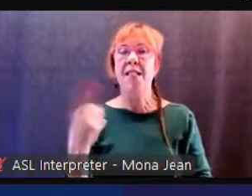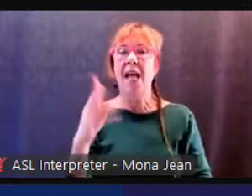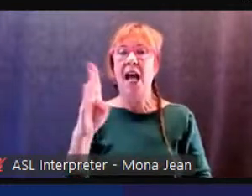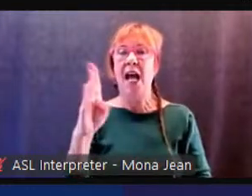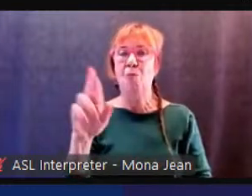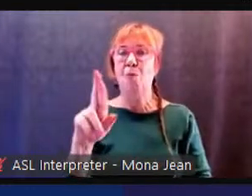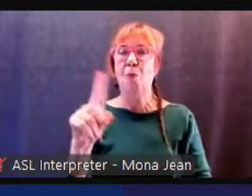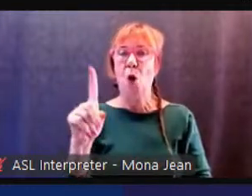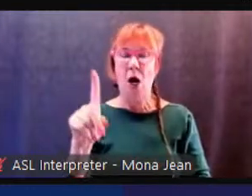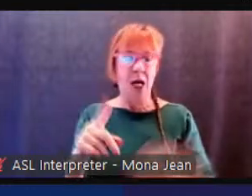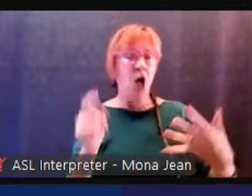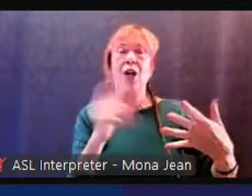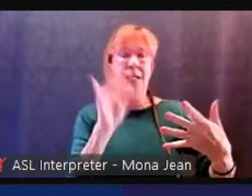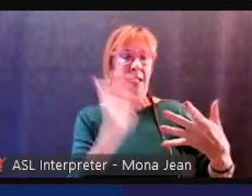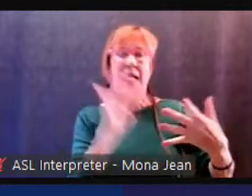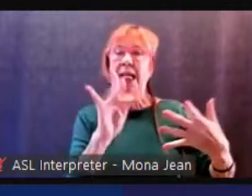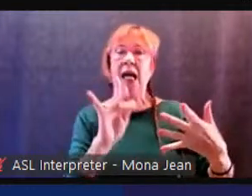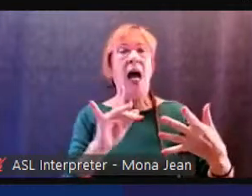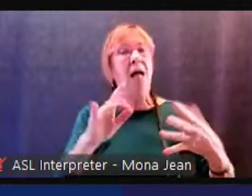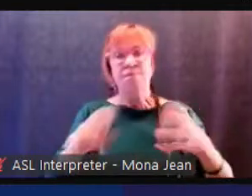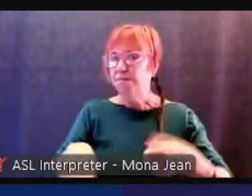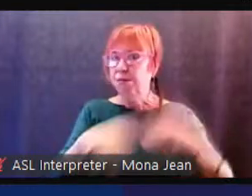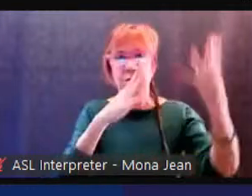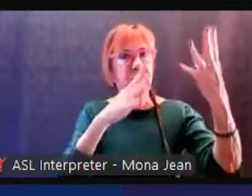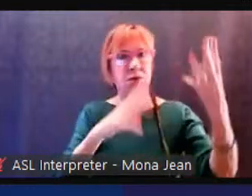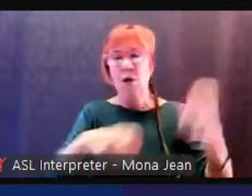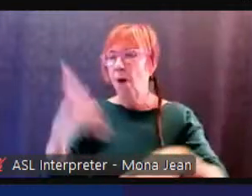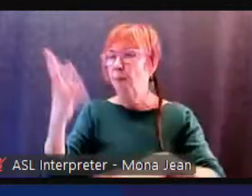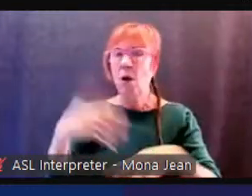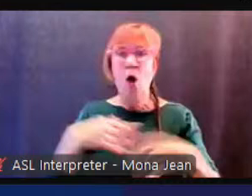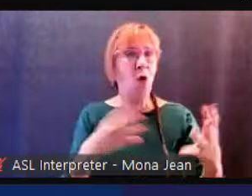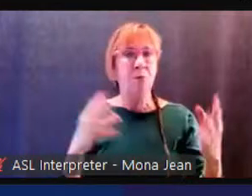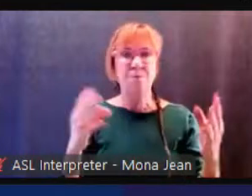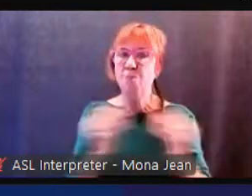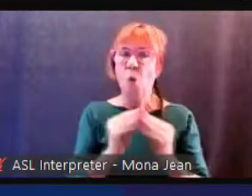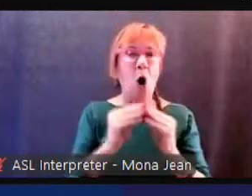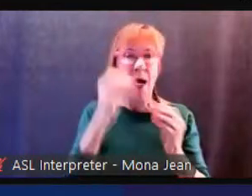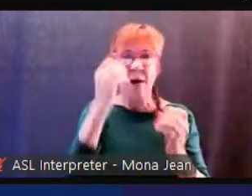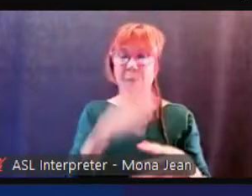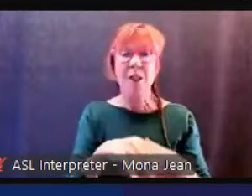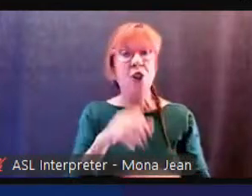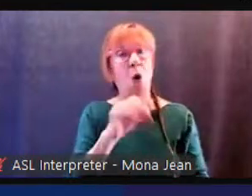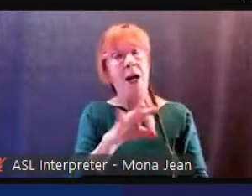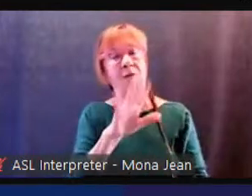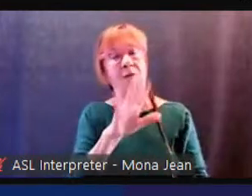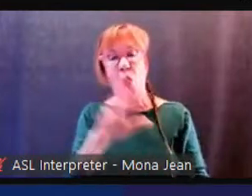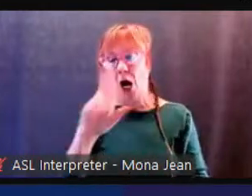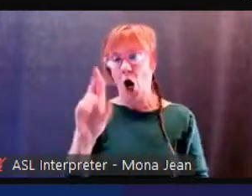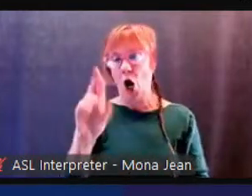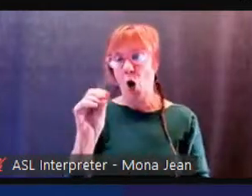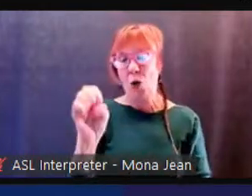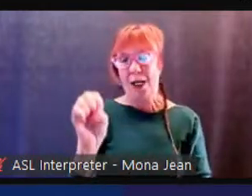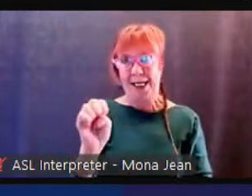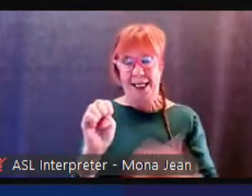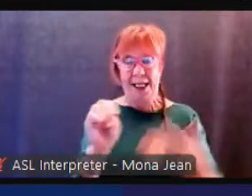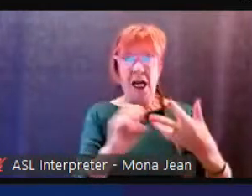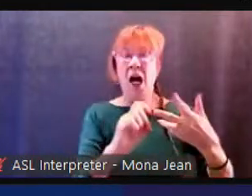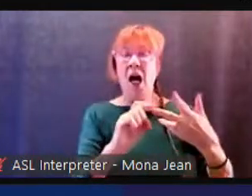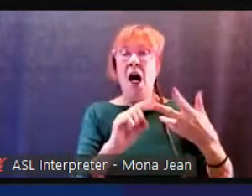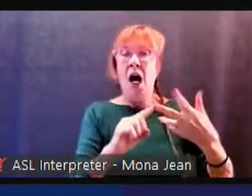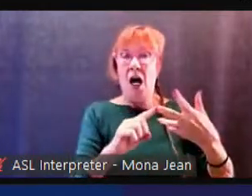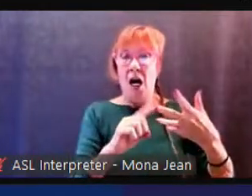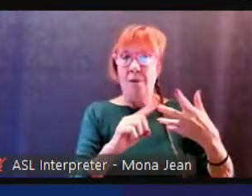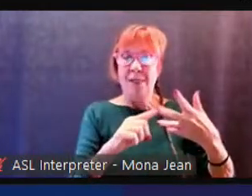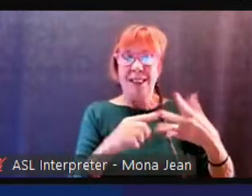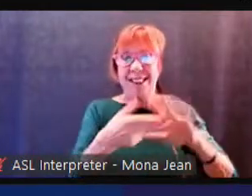links and upload additional documentation. So if you notice that your ROE status on the dashboard shows additional information